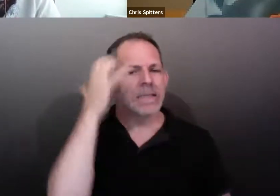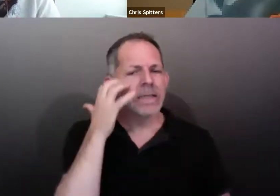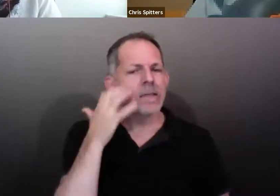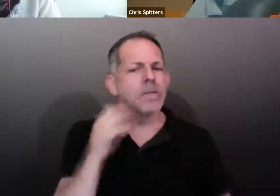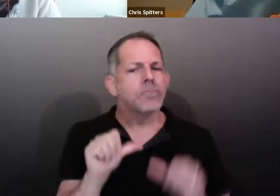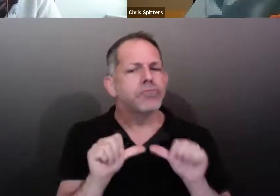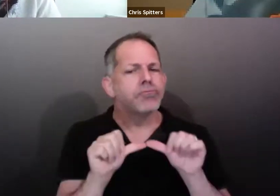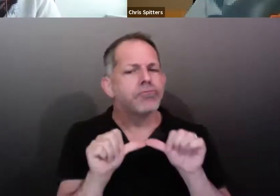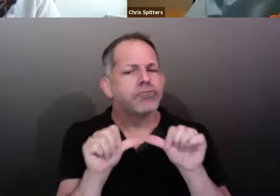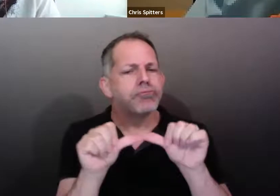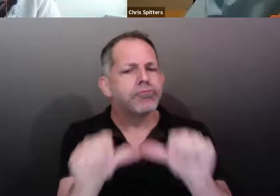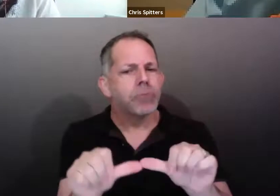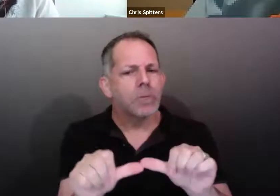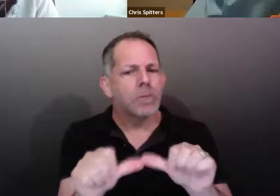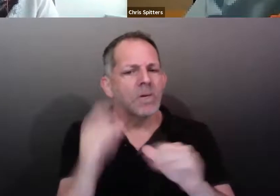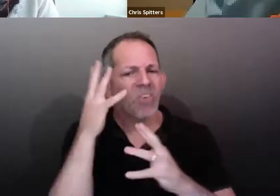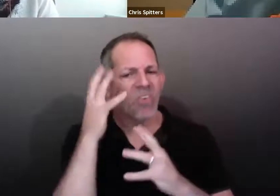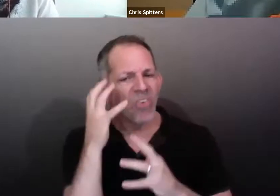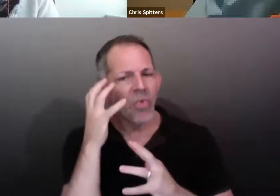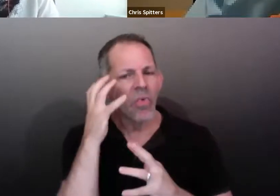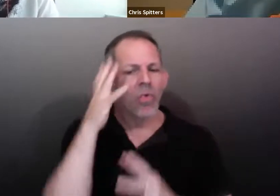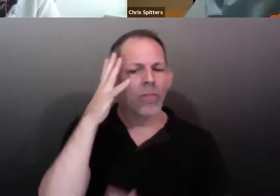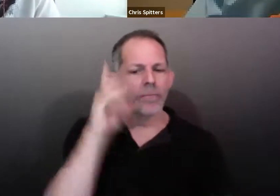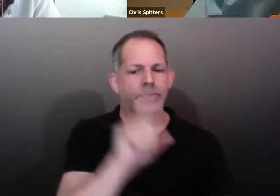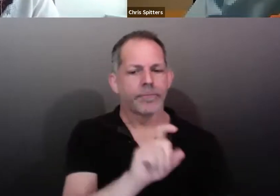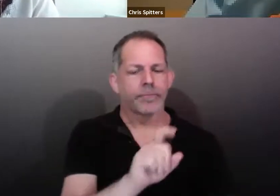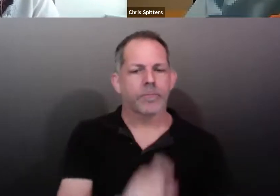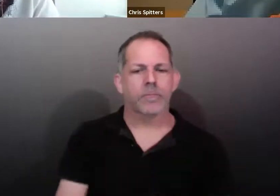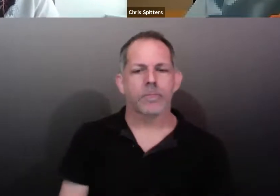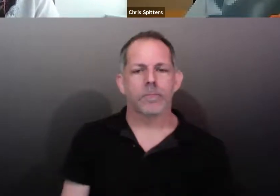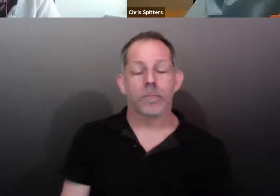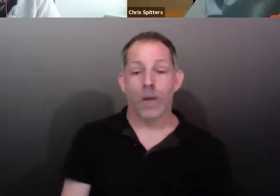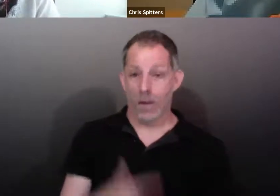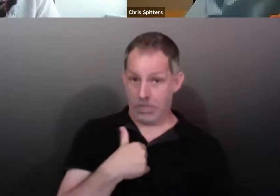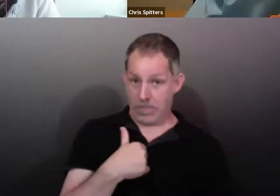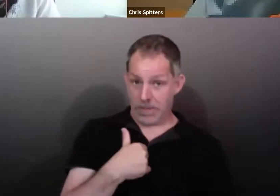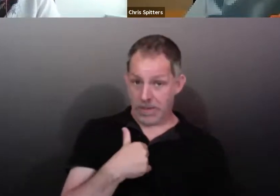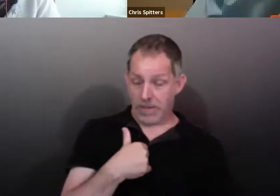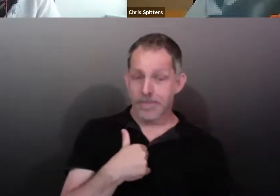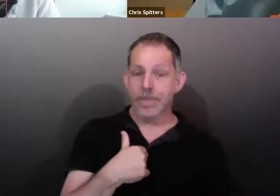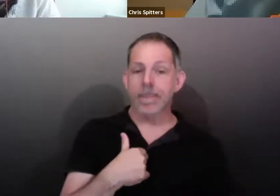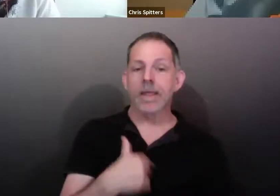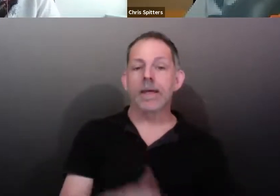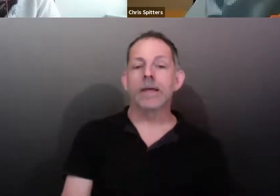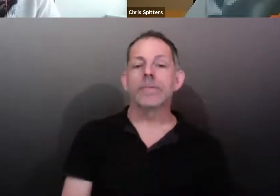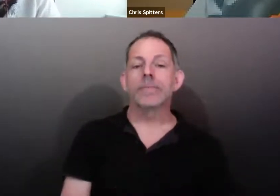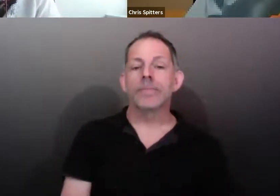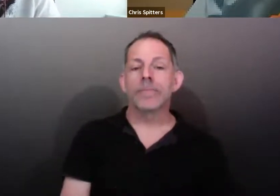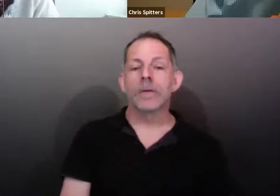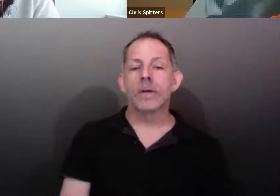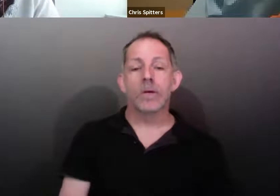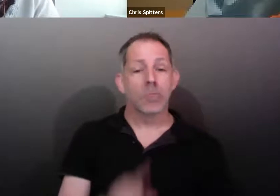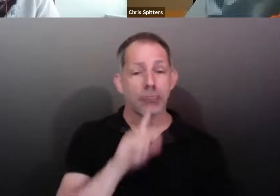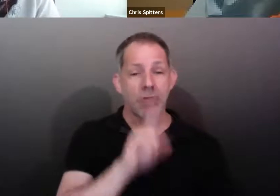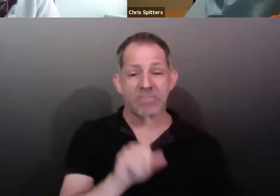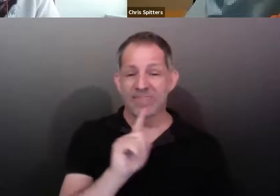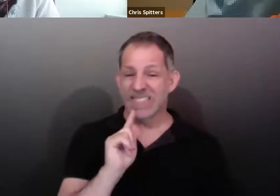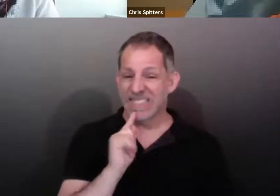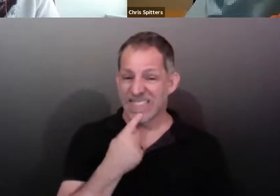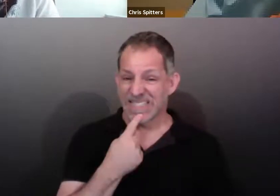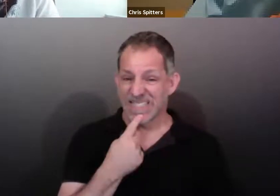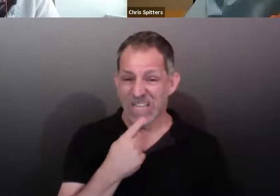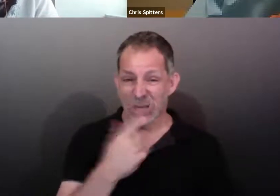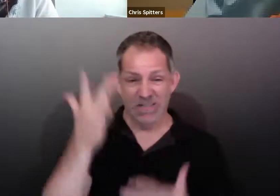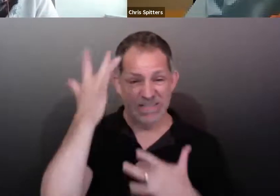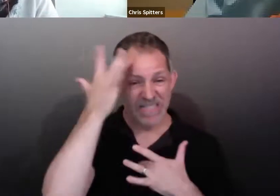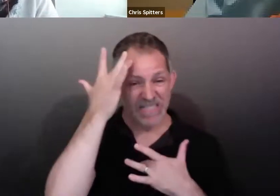when I was at my sickest, it was really scary. And I found a lot of comfort in talking